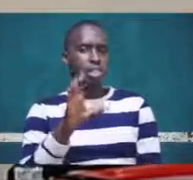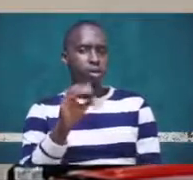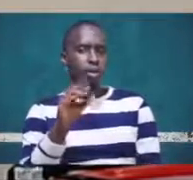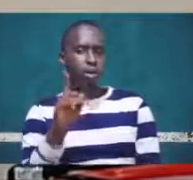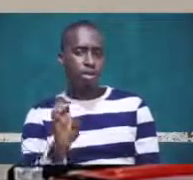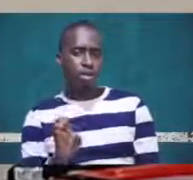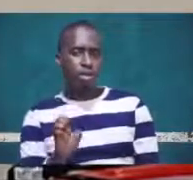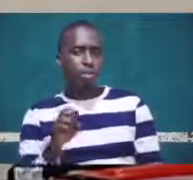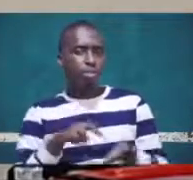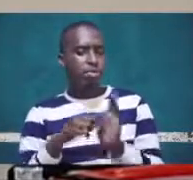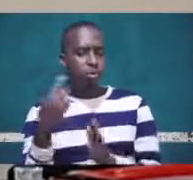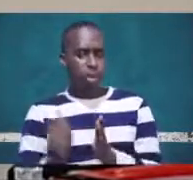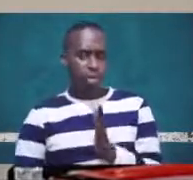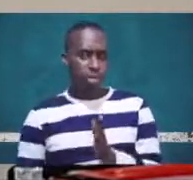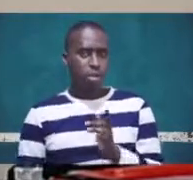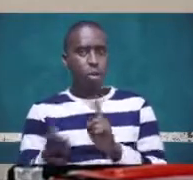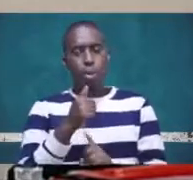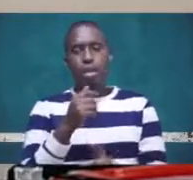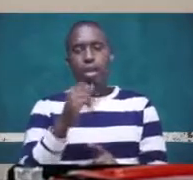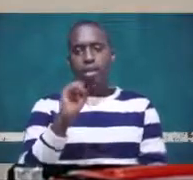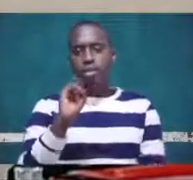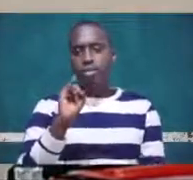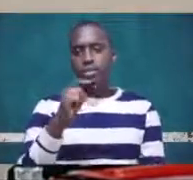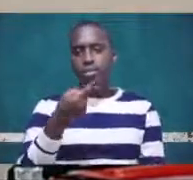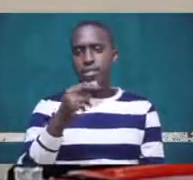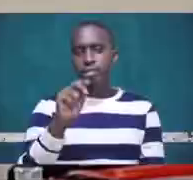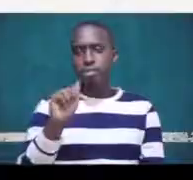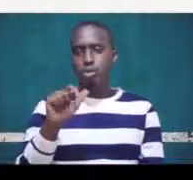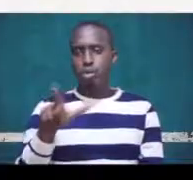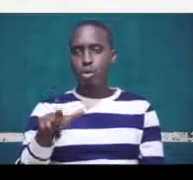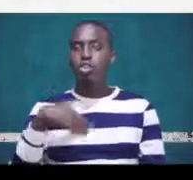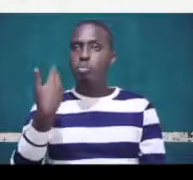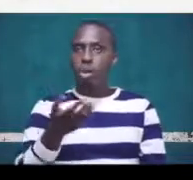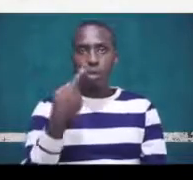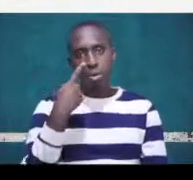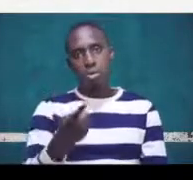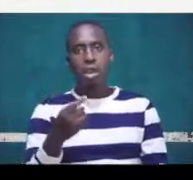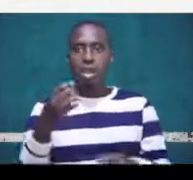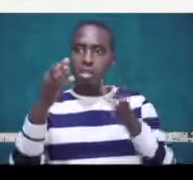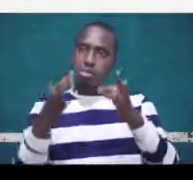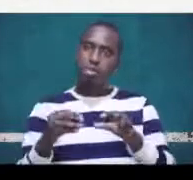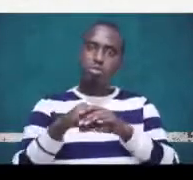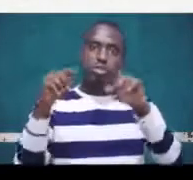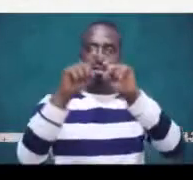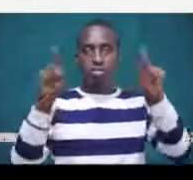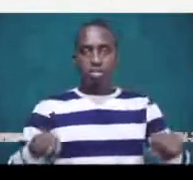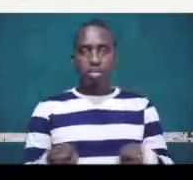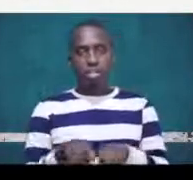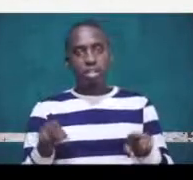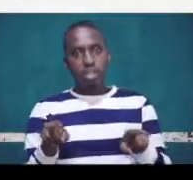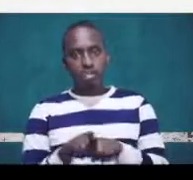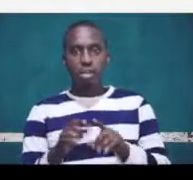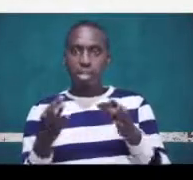decodes the signal. And then out of nowhere, you see your picture on the screen. Like exactly what you're now watching back